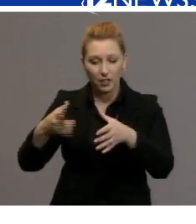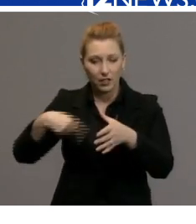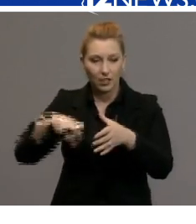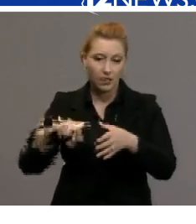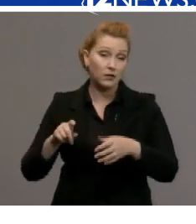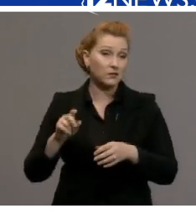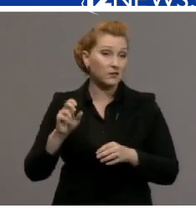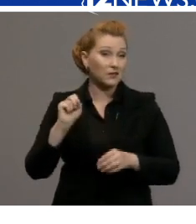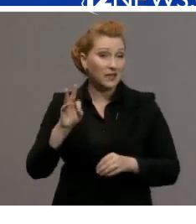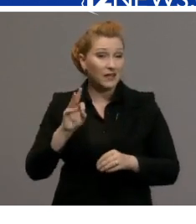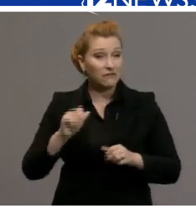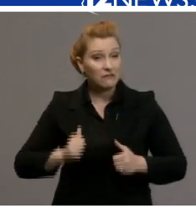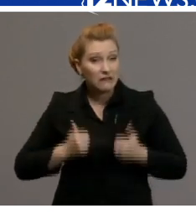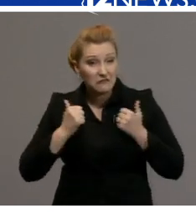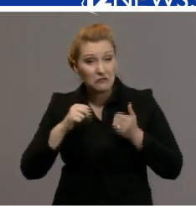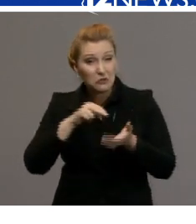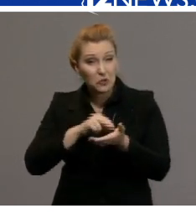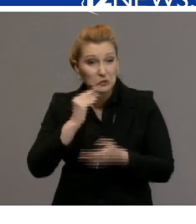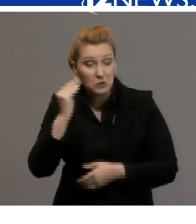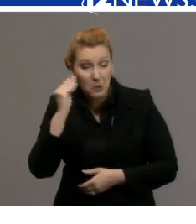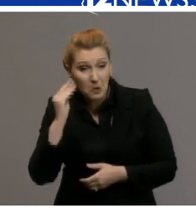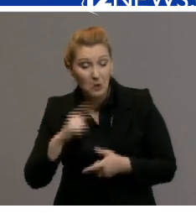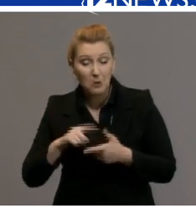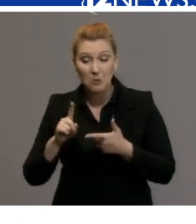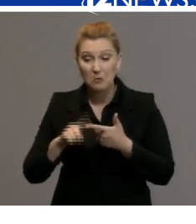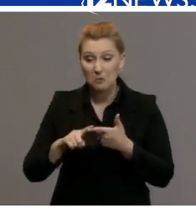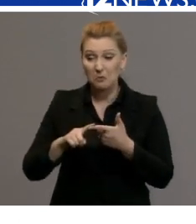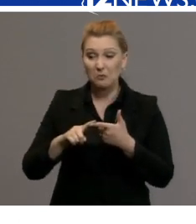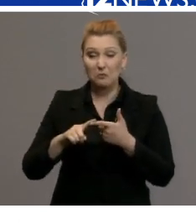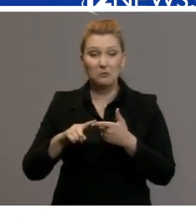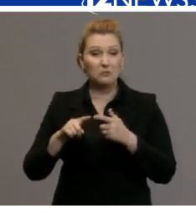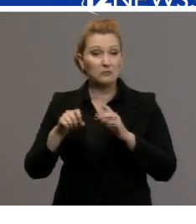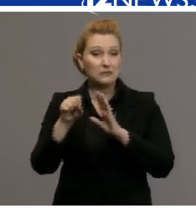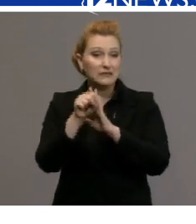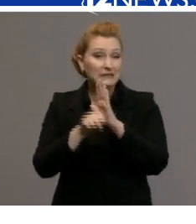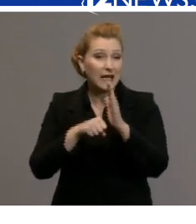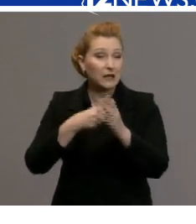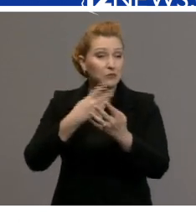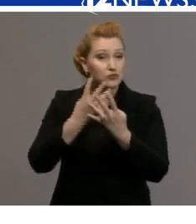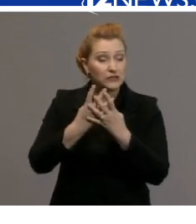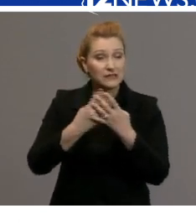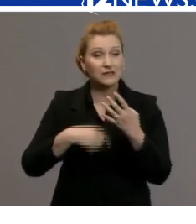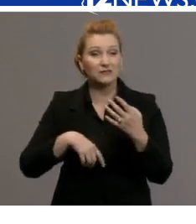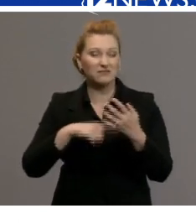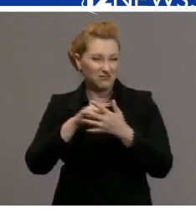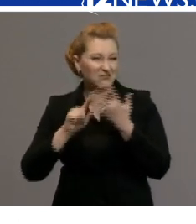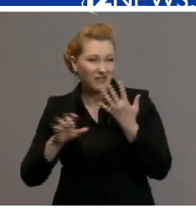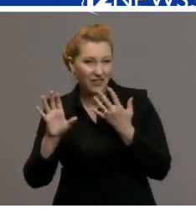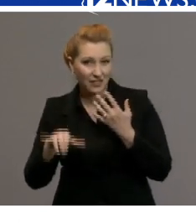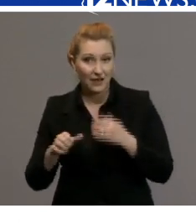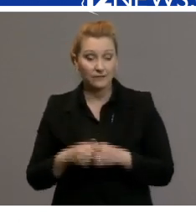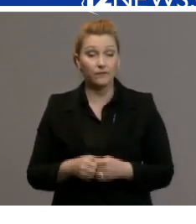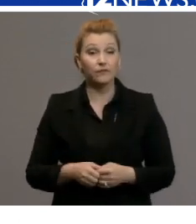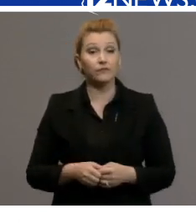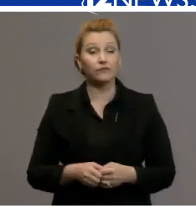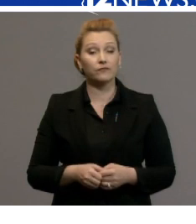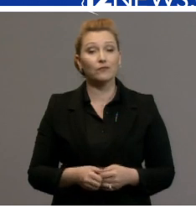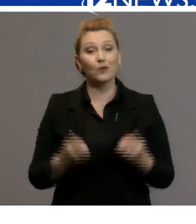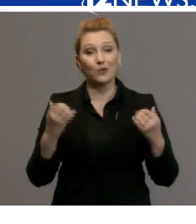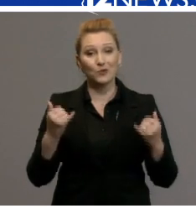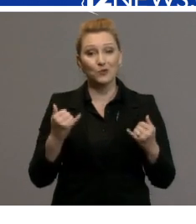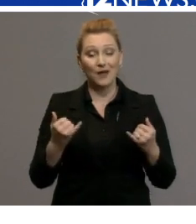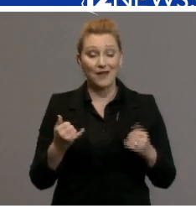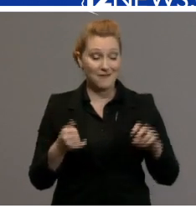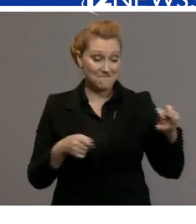care, assisted living, and state prisons. So I'm joined today on my left by Major General